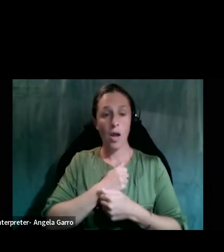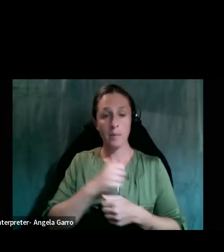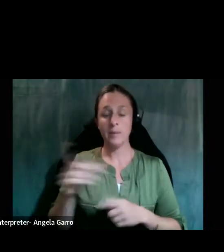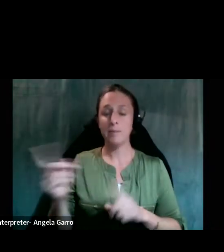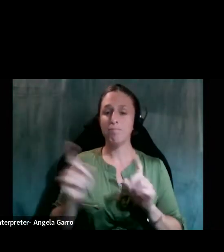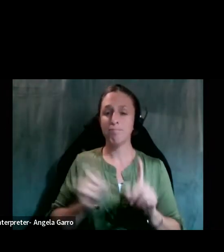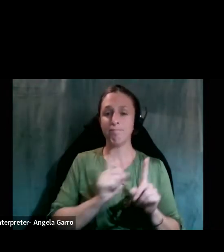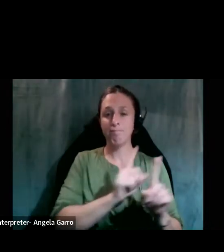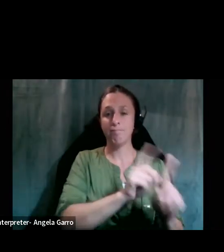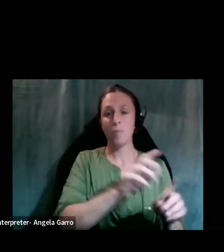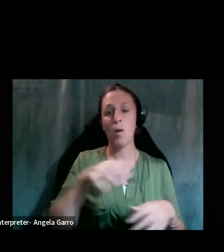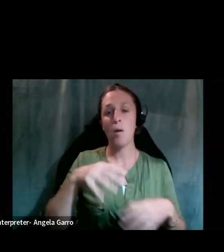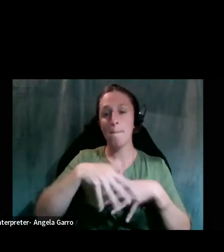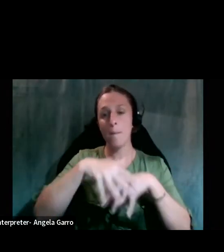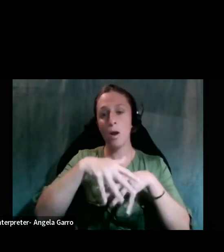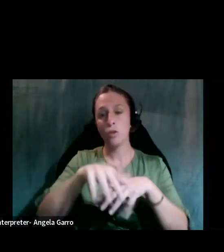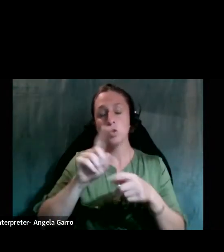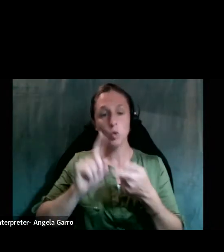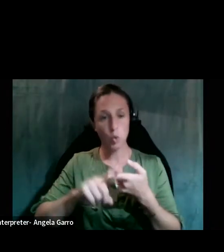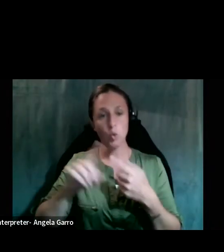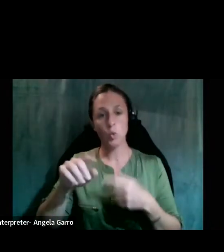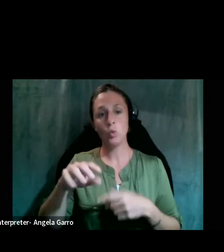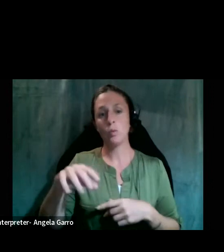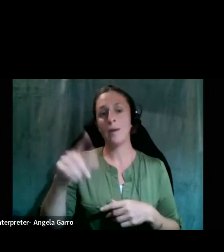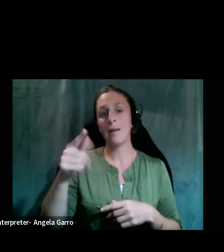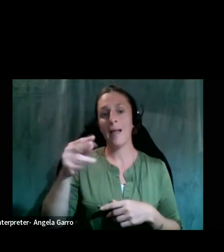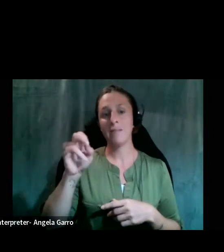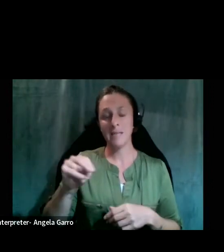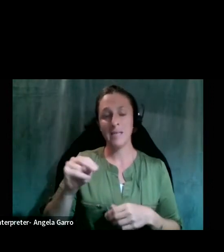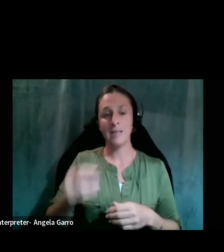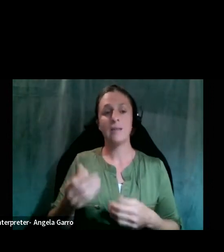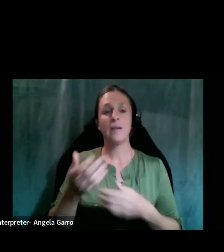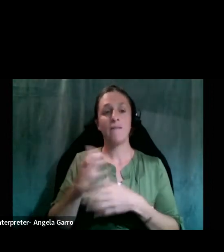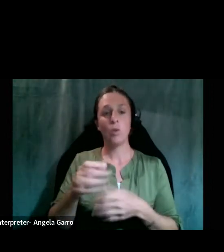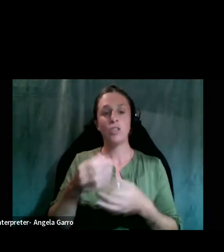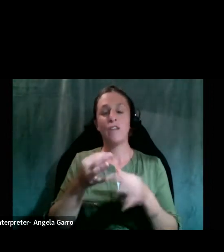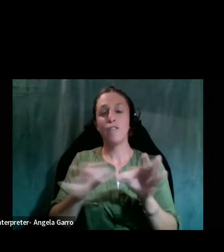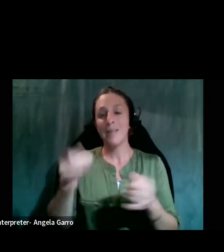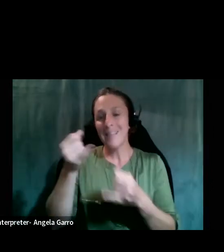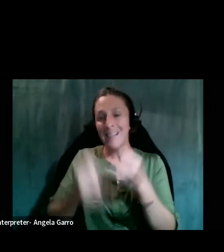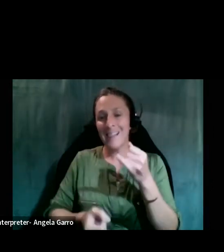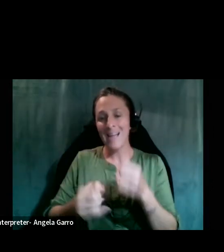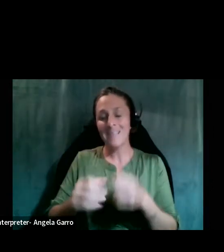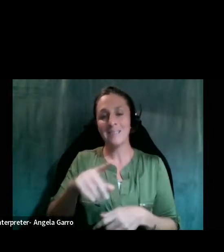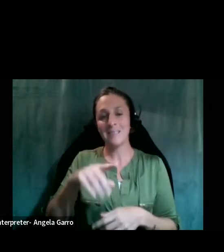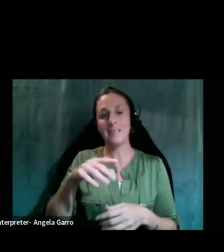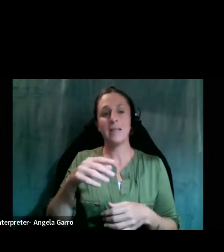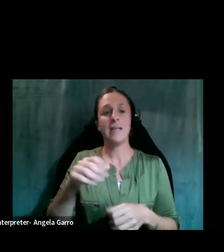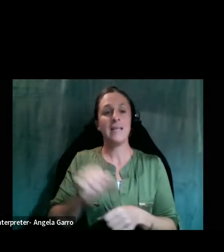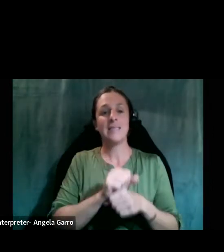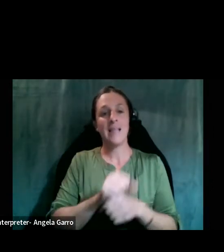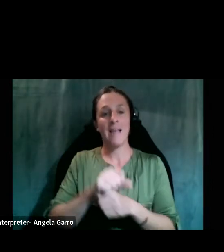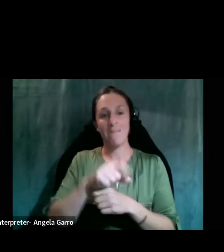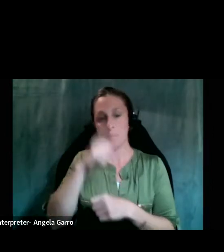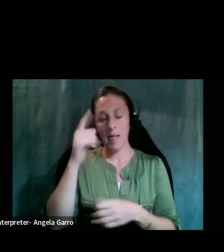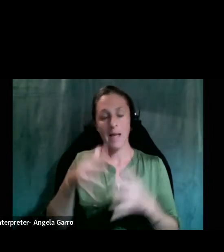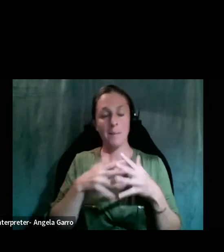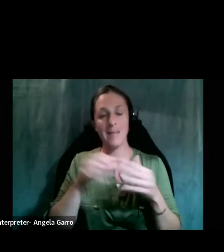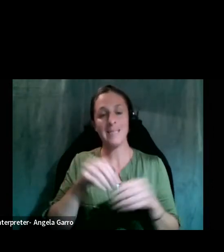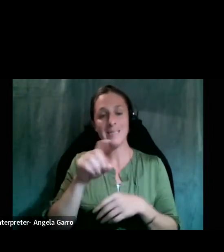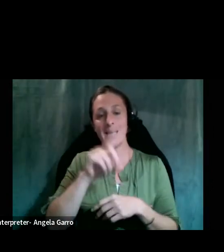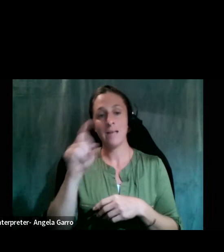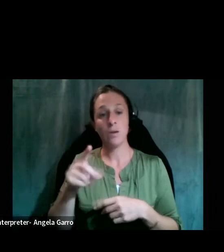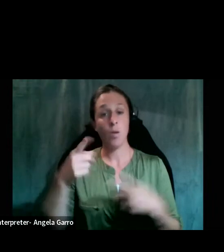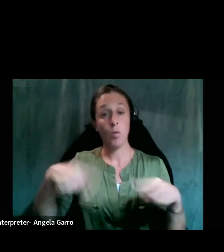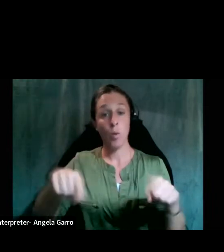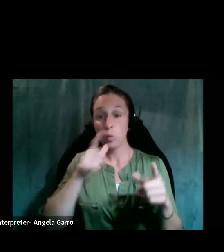Galveston, Texas, to enforce the Emancipation Proclamation and free the last enslaved Black Americans in Texas. Whereas those who